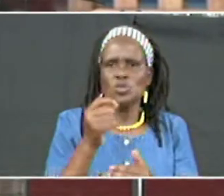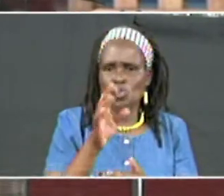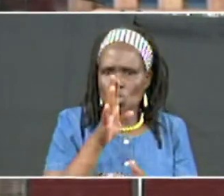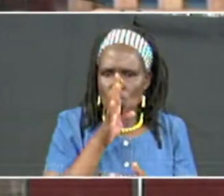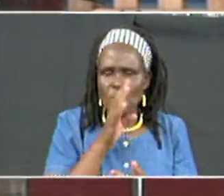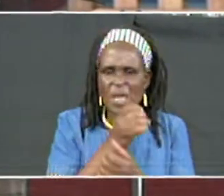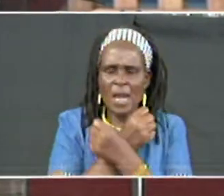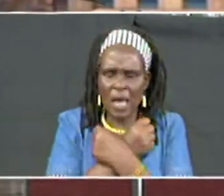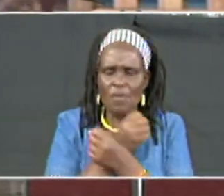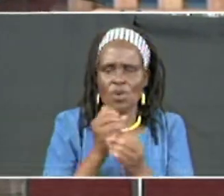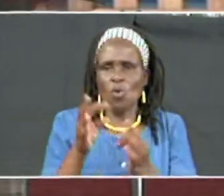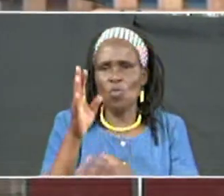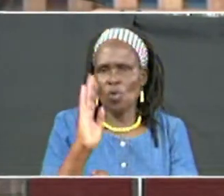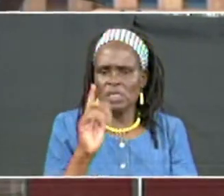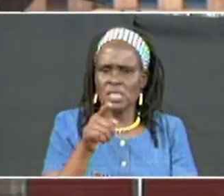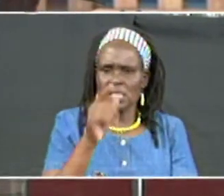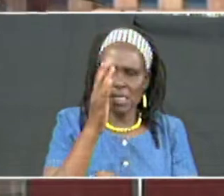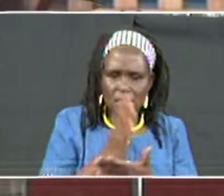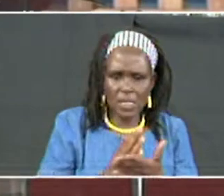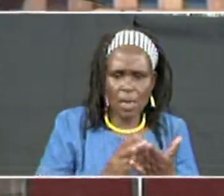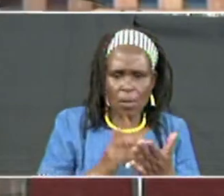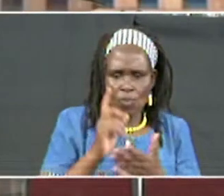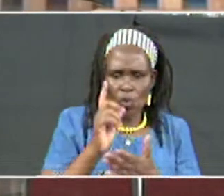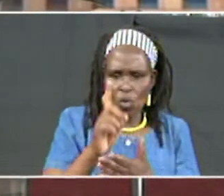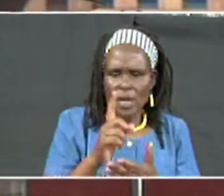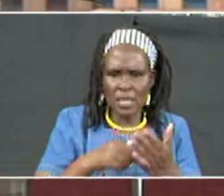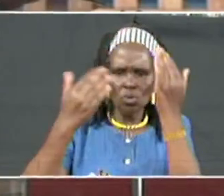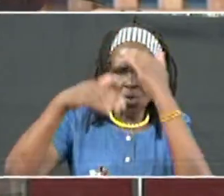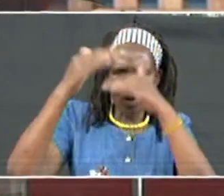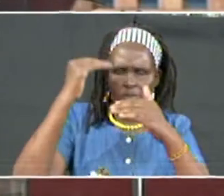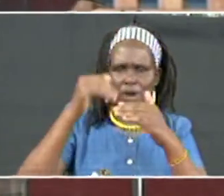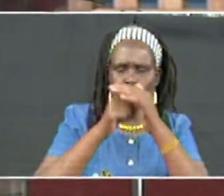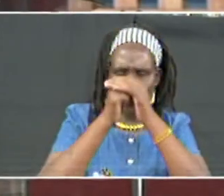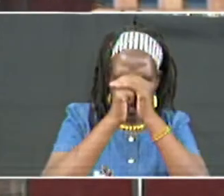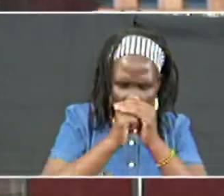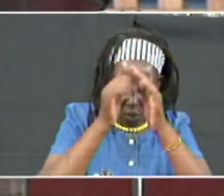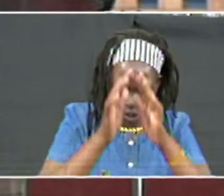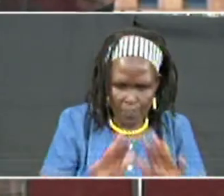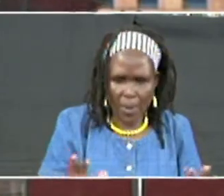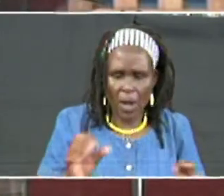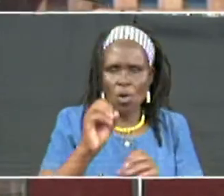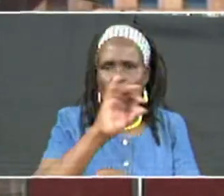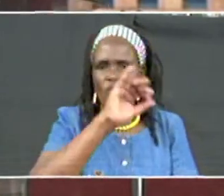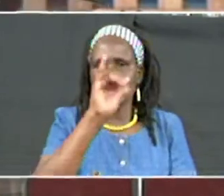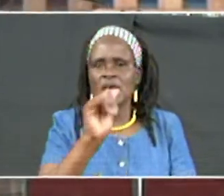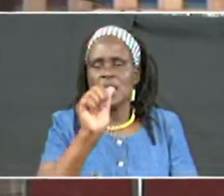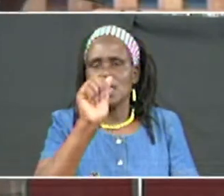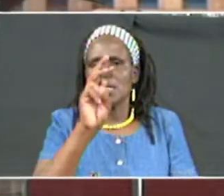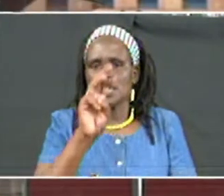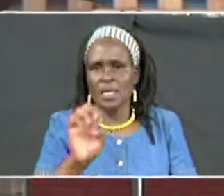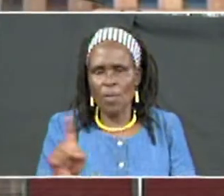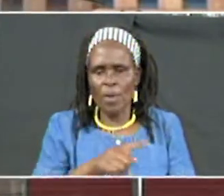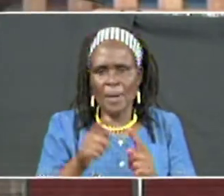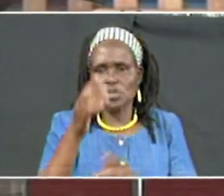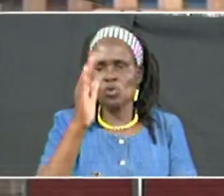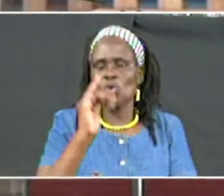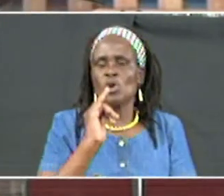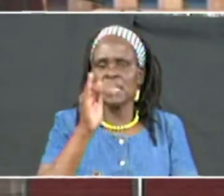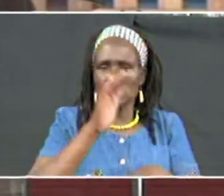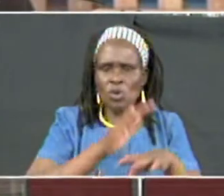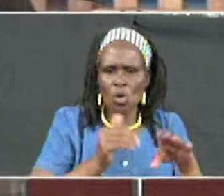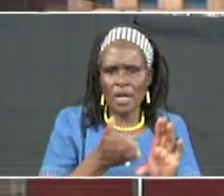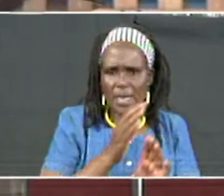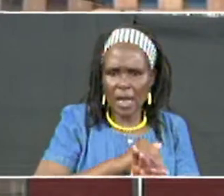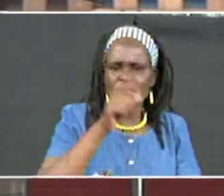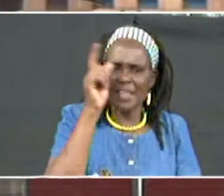God. This is someone that would qualify to be a worshiper of Yahweh, and yet God is calling out their